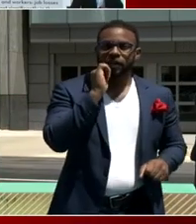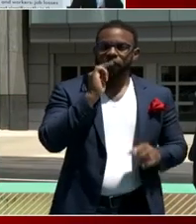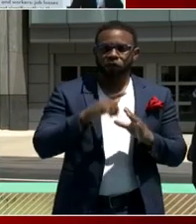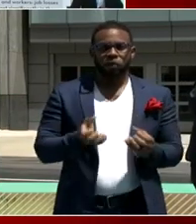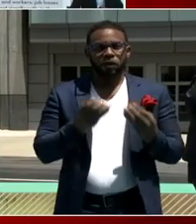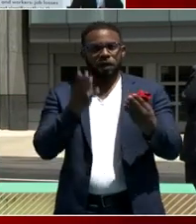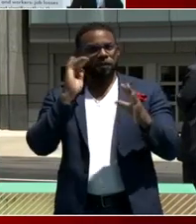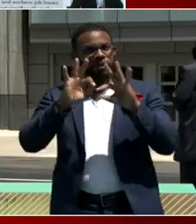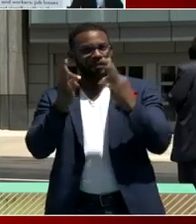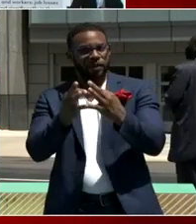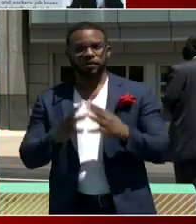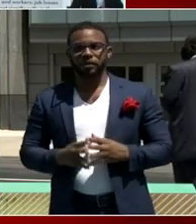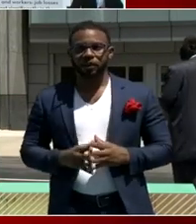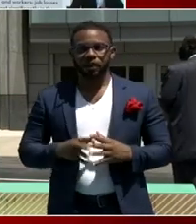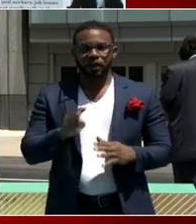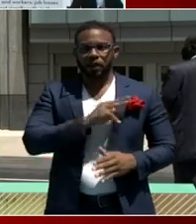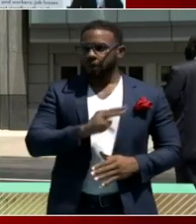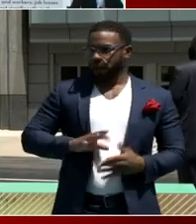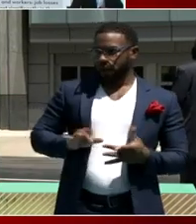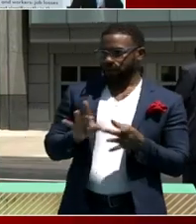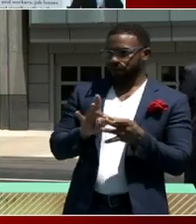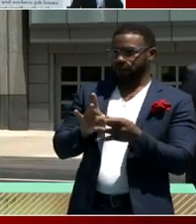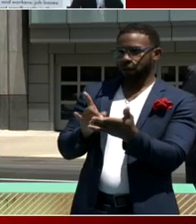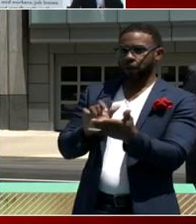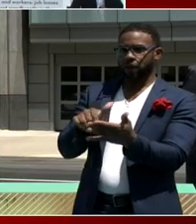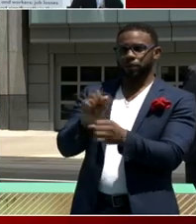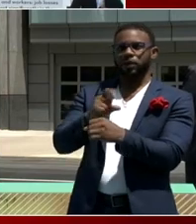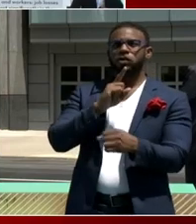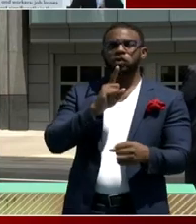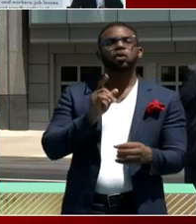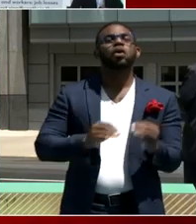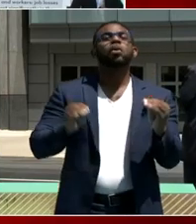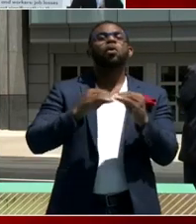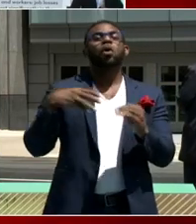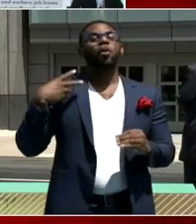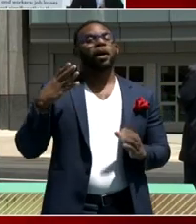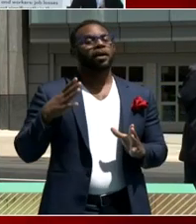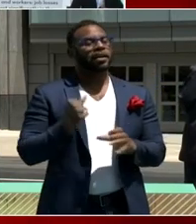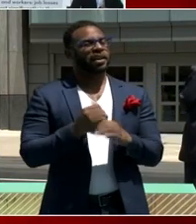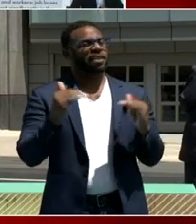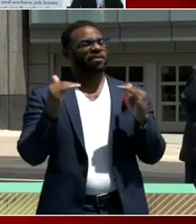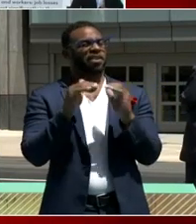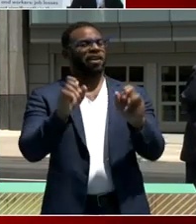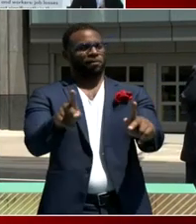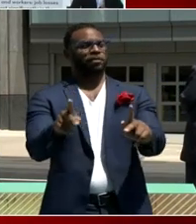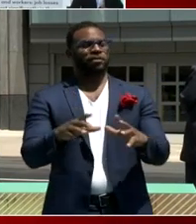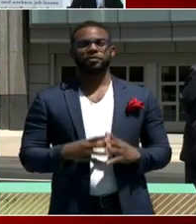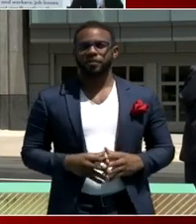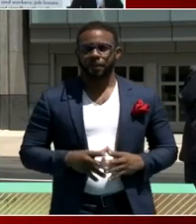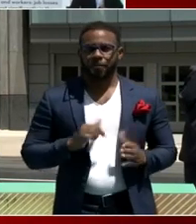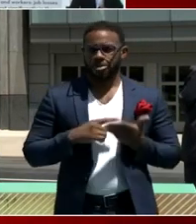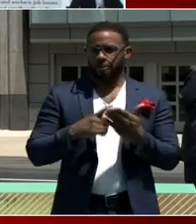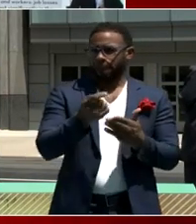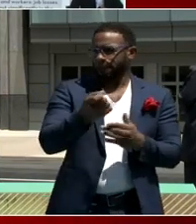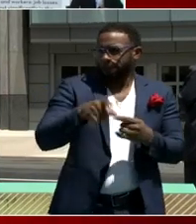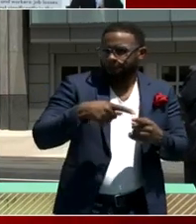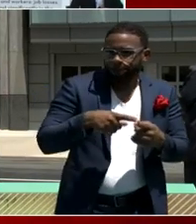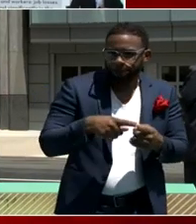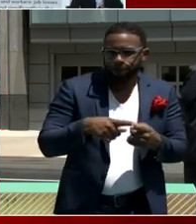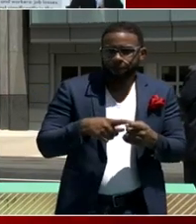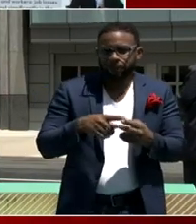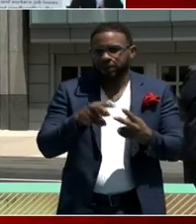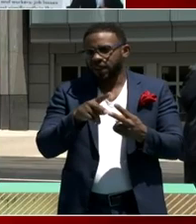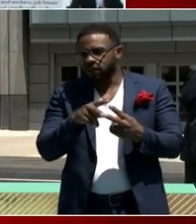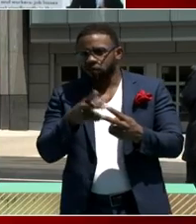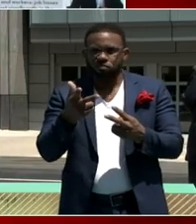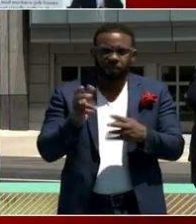to provide for their families. Mayor Bowser likes to say that we have to make sure that more Washingtonians get a fair shot. So I'm going to talk to you a little bit about a